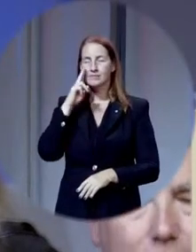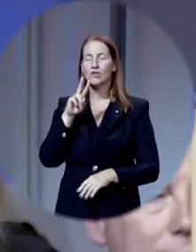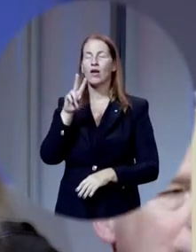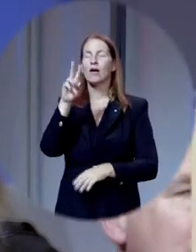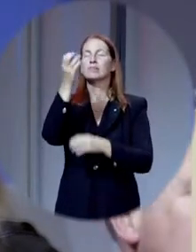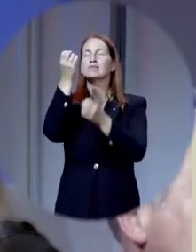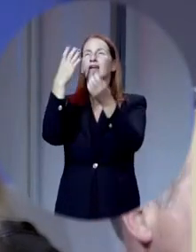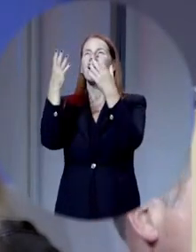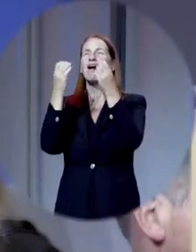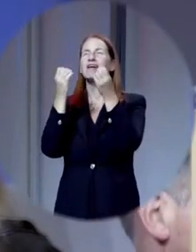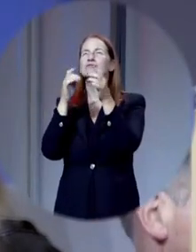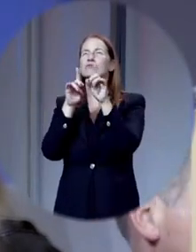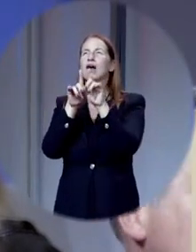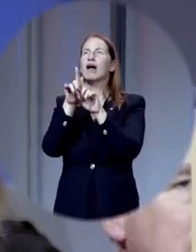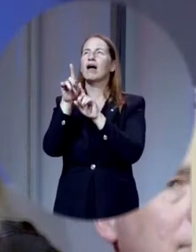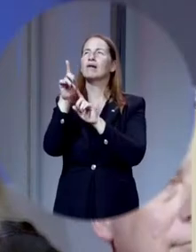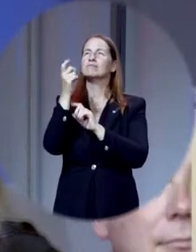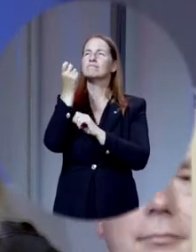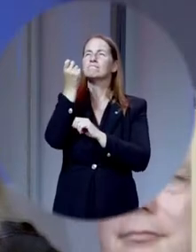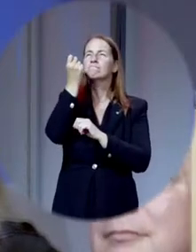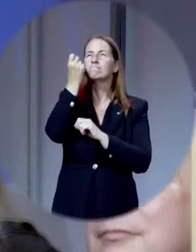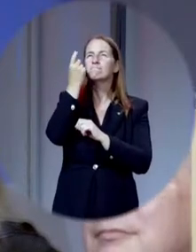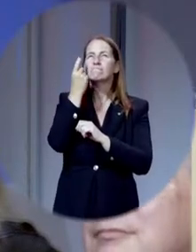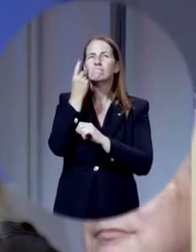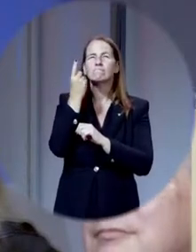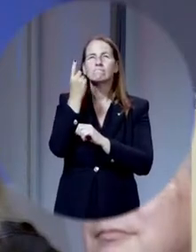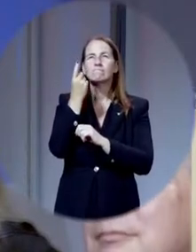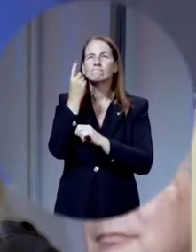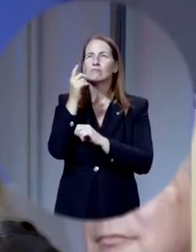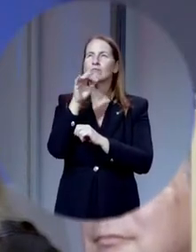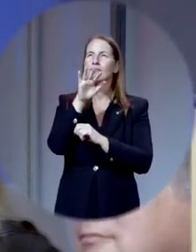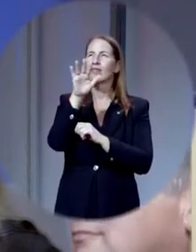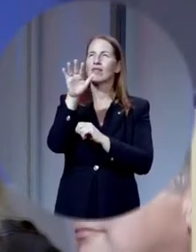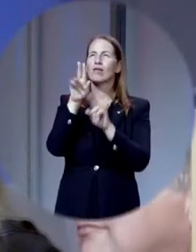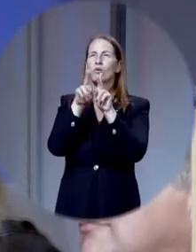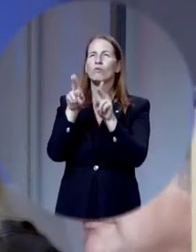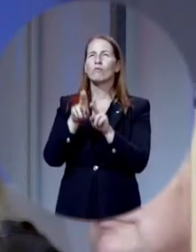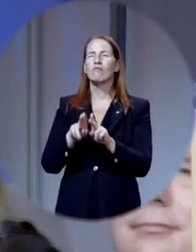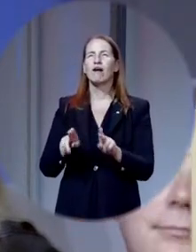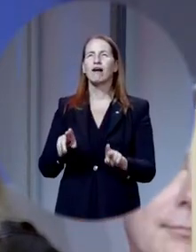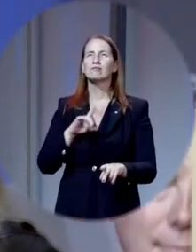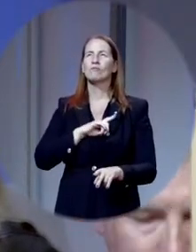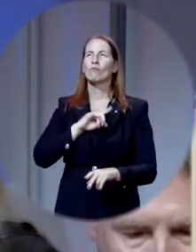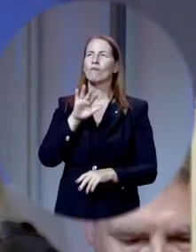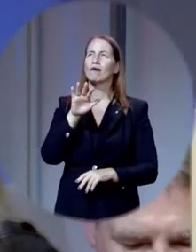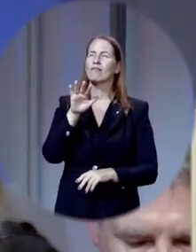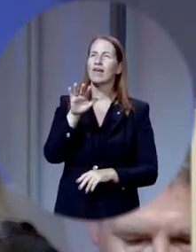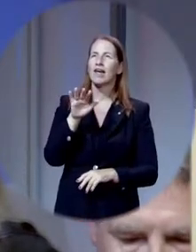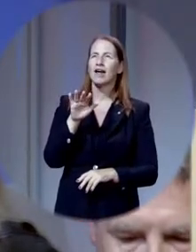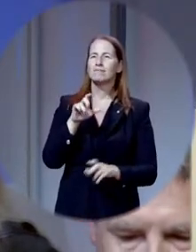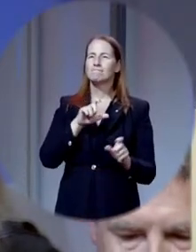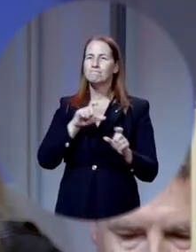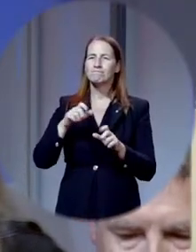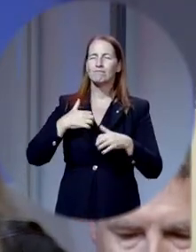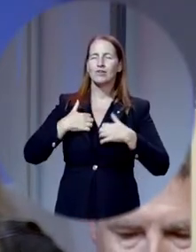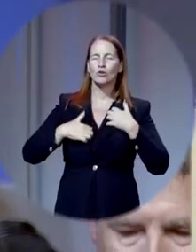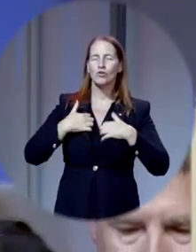try and make sense of what we see and wonder what makes the universe exist. To be